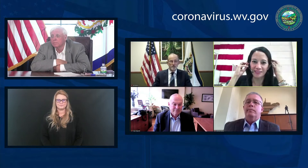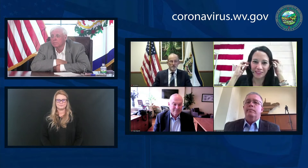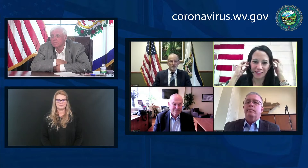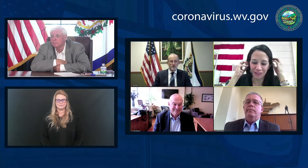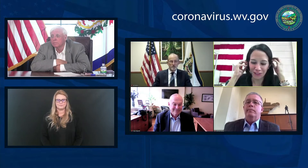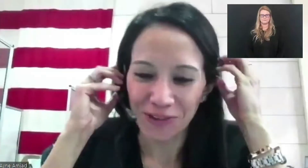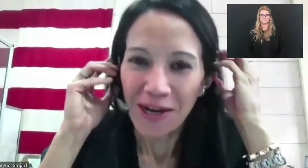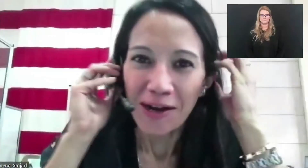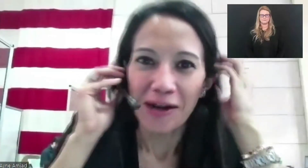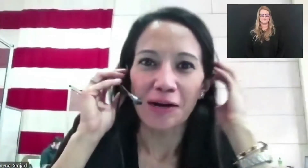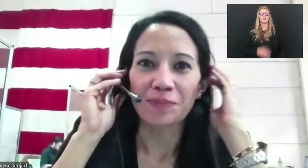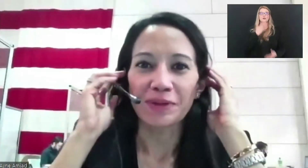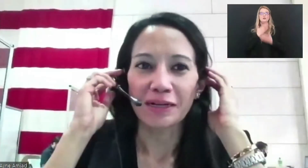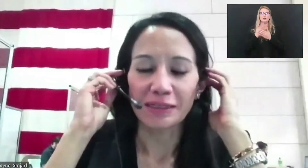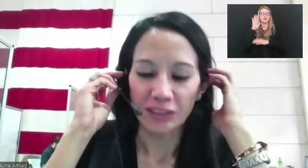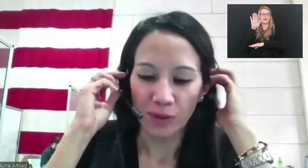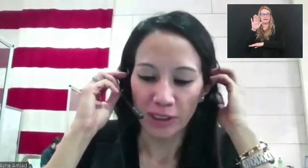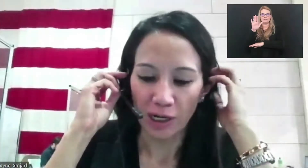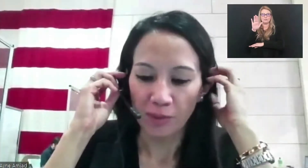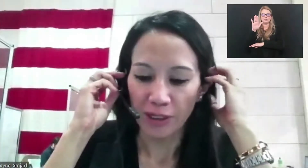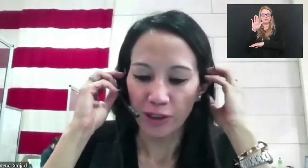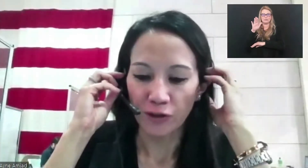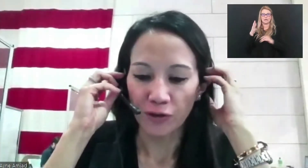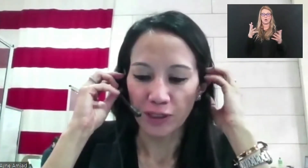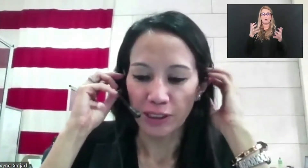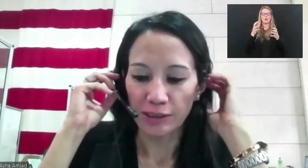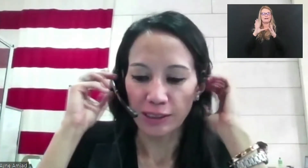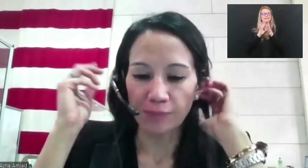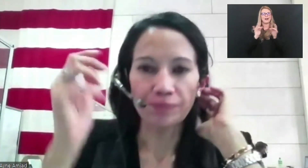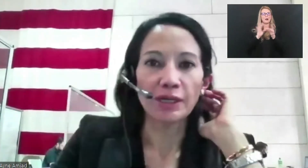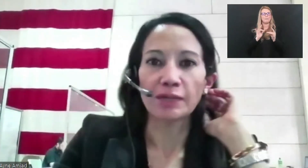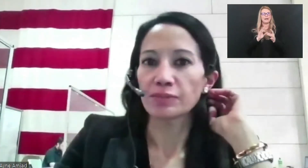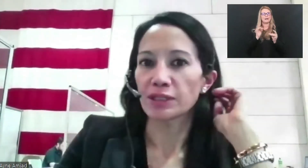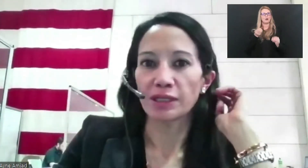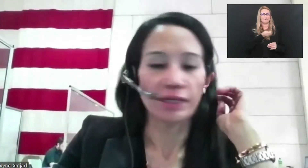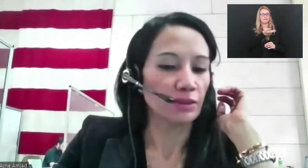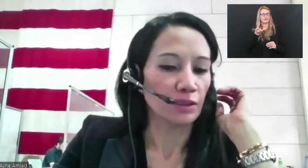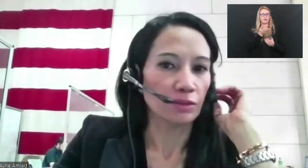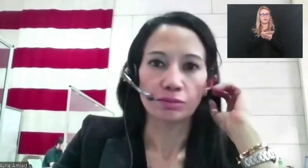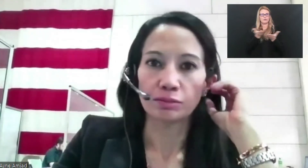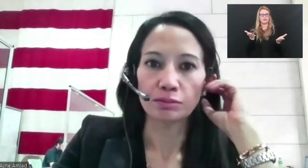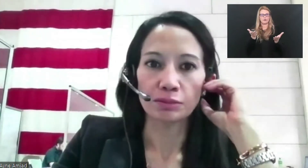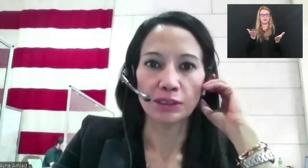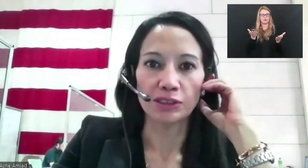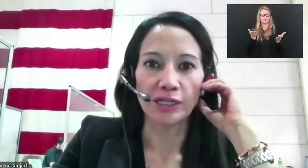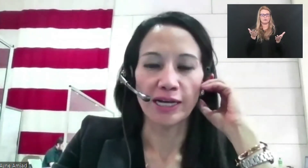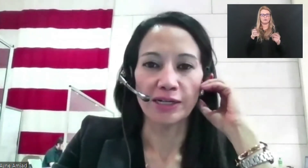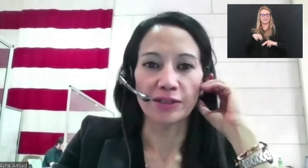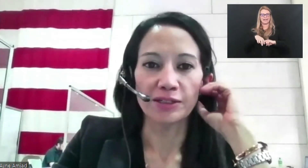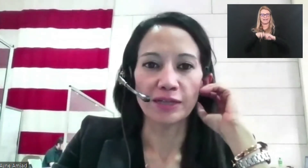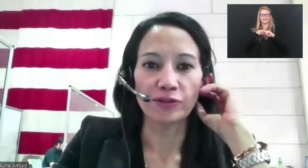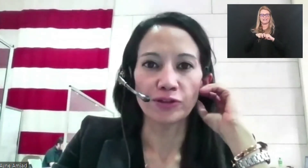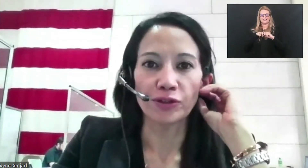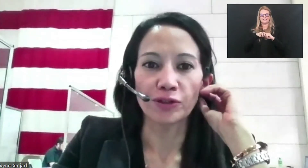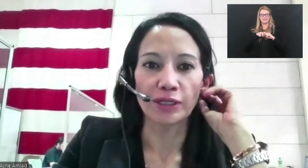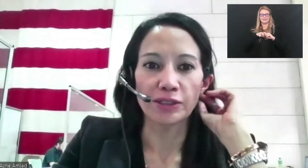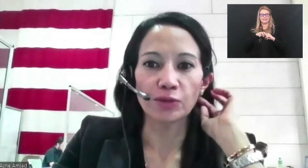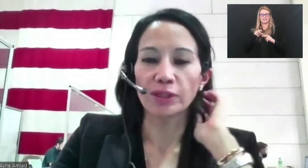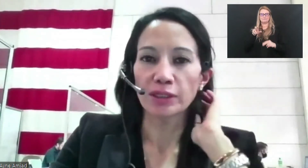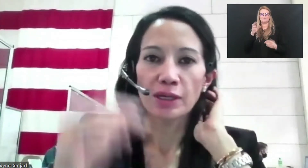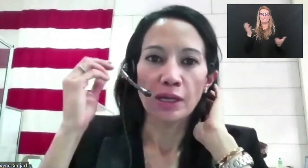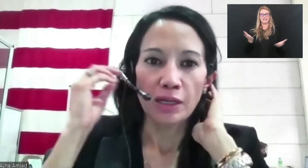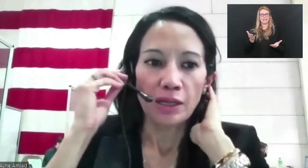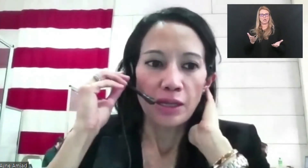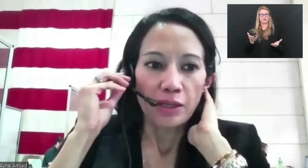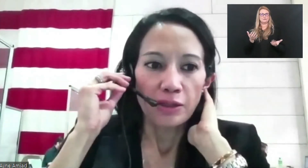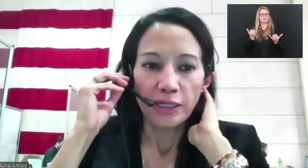Hi, good afternoon. Just want to comment on a few things. I am sitting at the JIADA this afternoon, and I do want